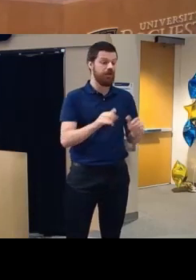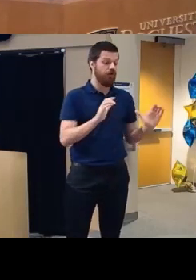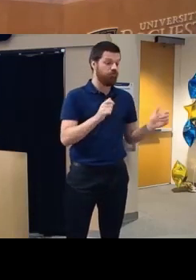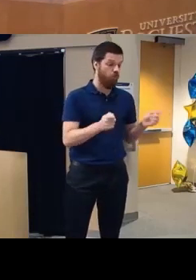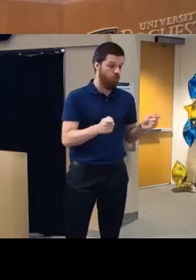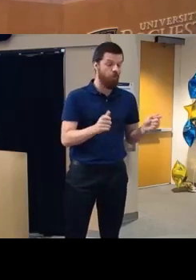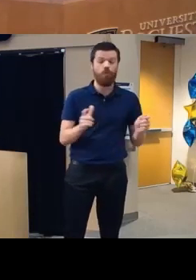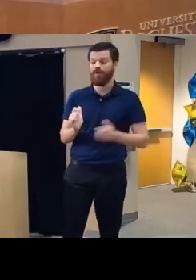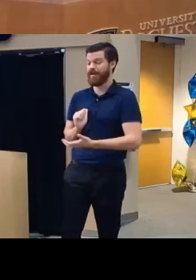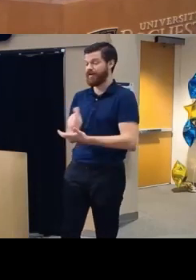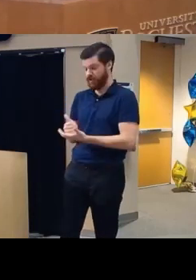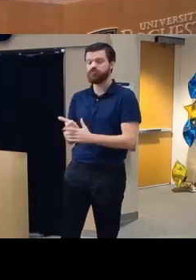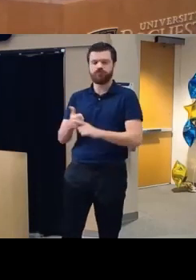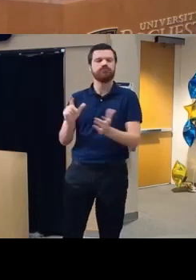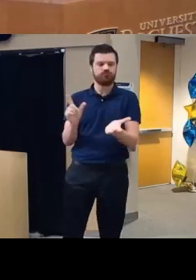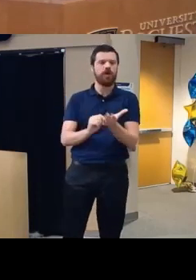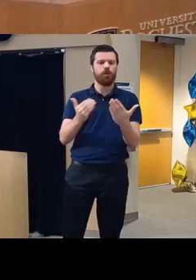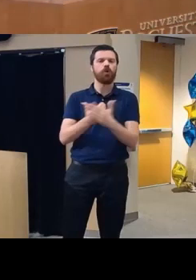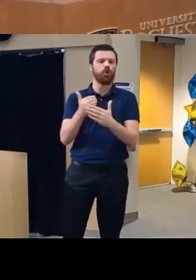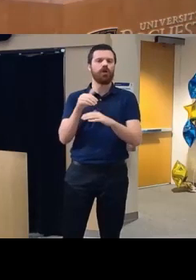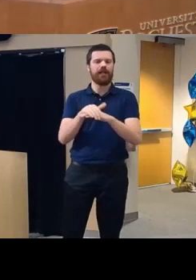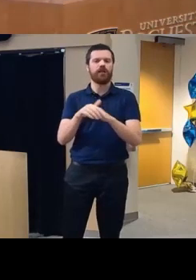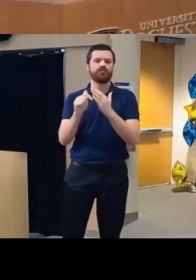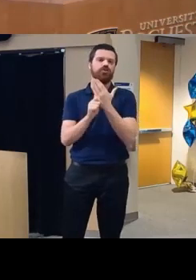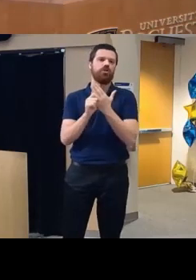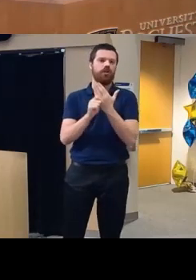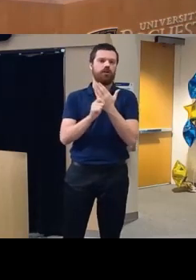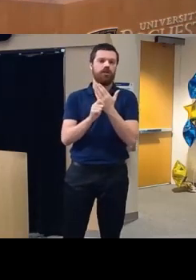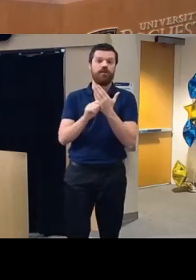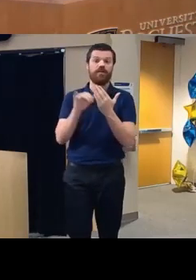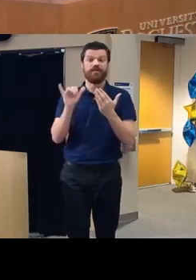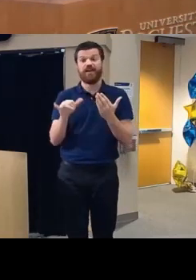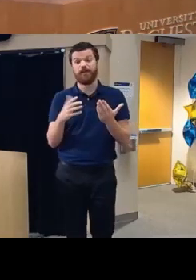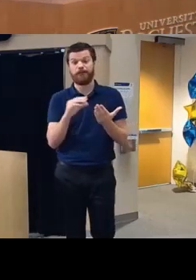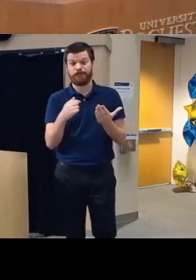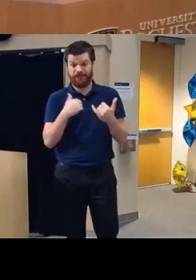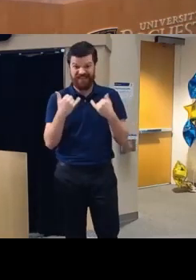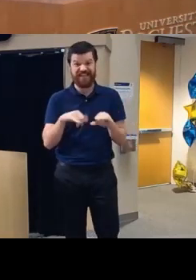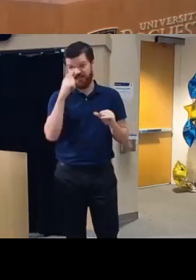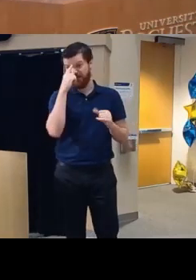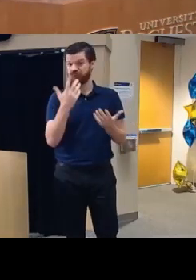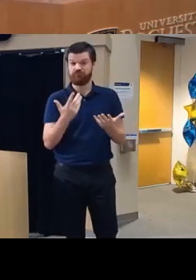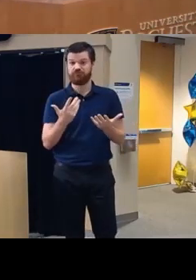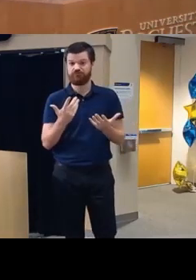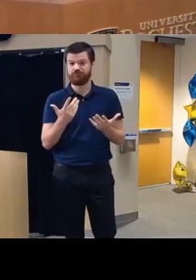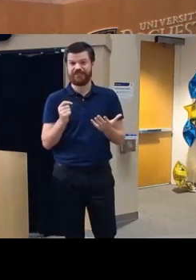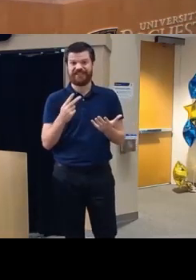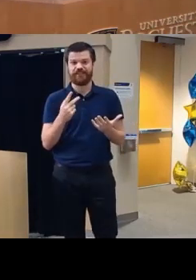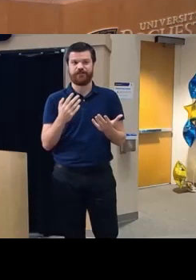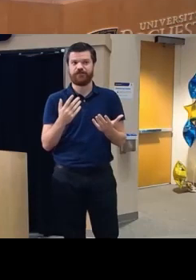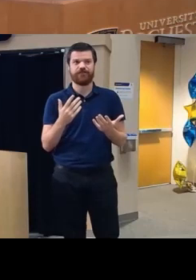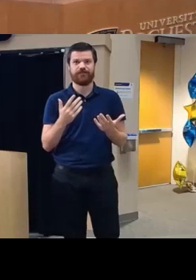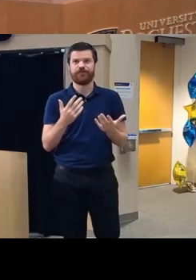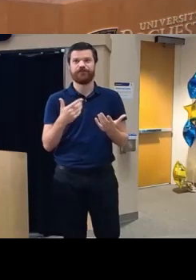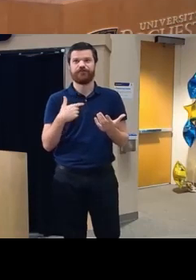it was published in the New England Journal, which was considered, I mean, I still think is like it's